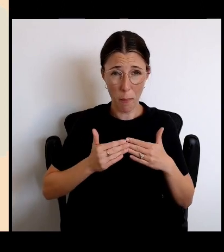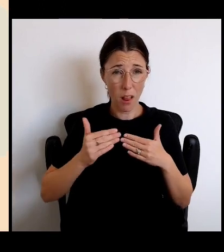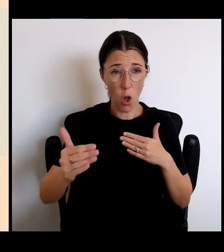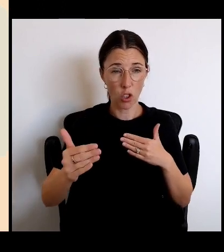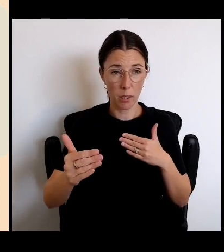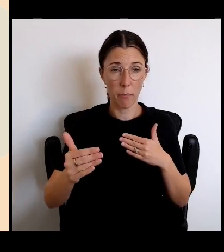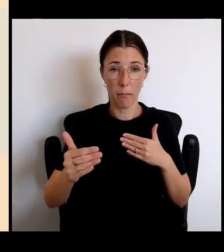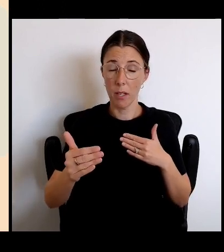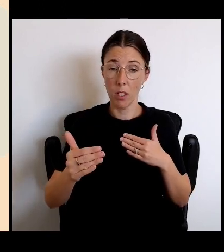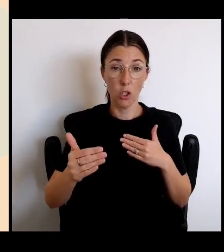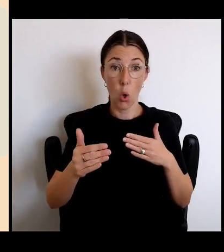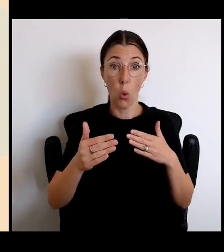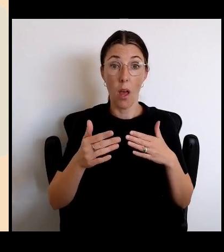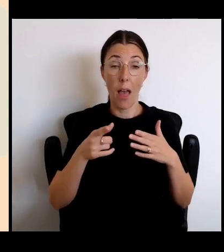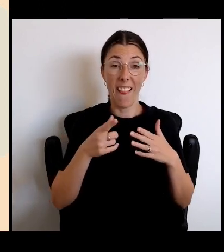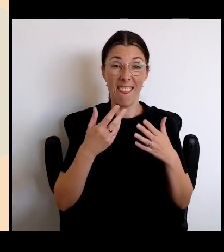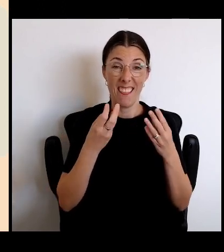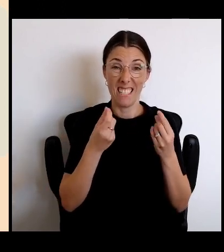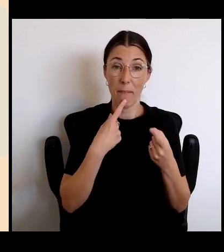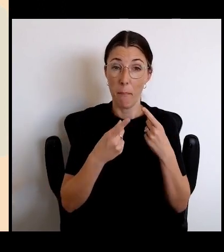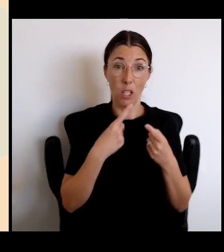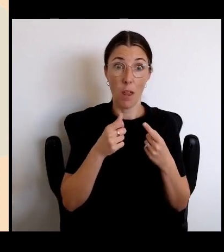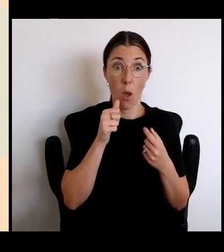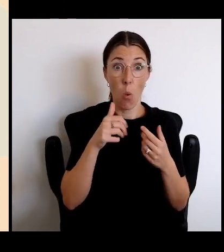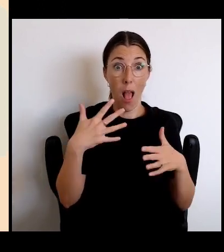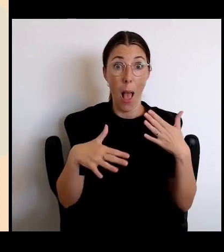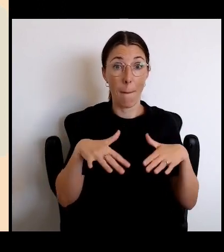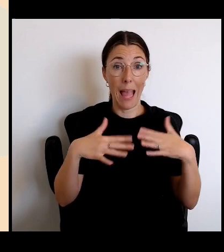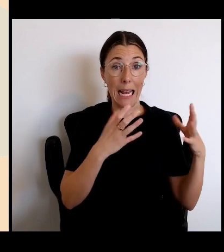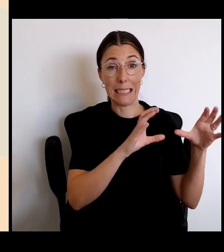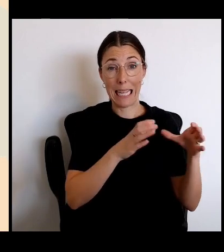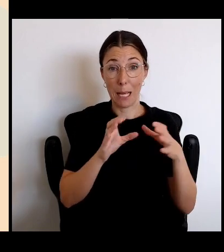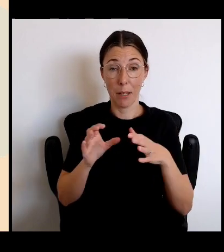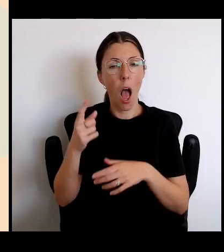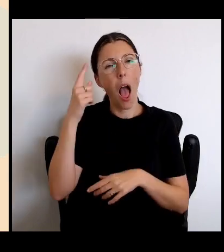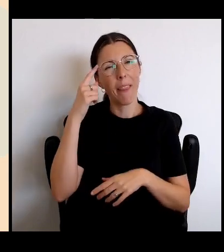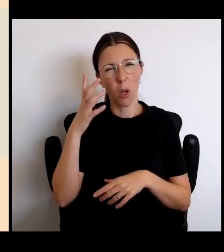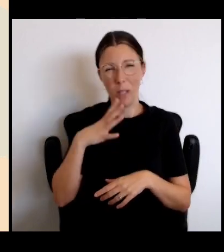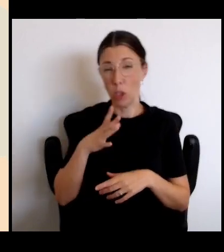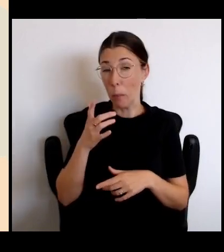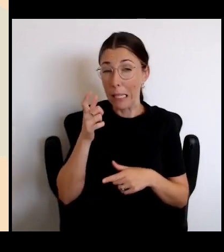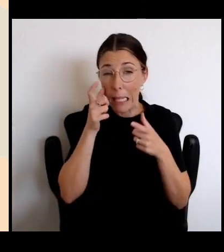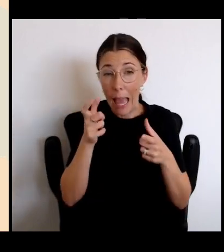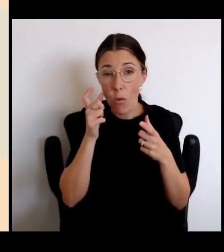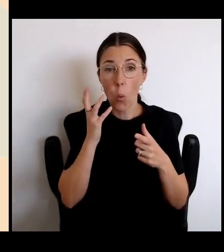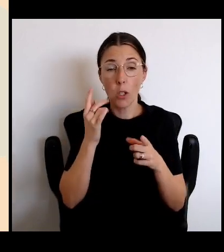across any of the segments. I do think we need to be careful and nuanced and targeted when we talk about mental health